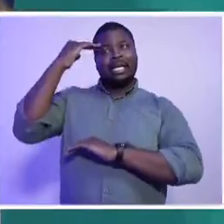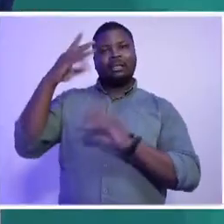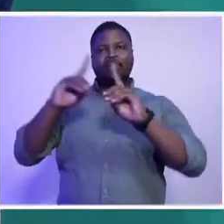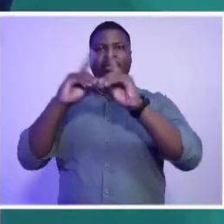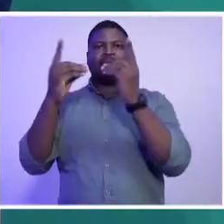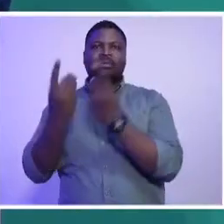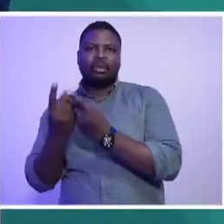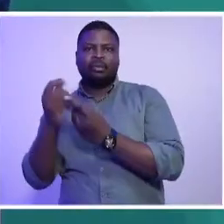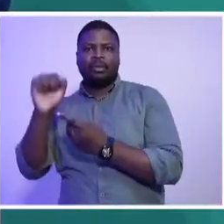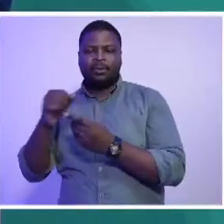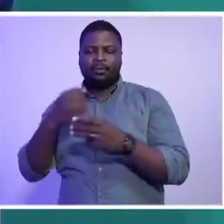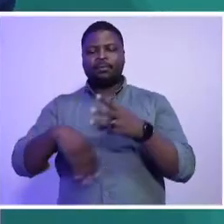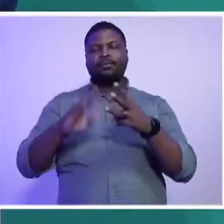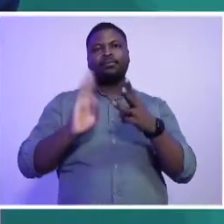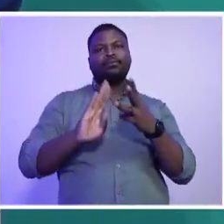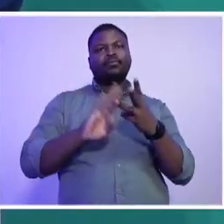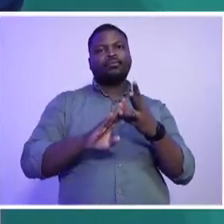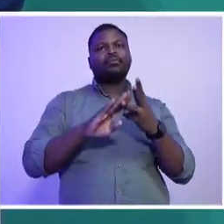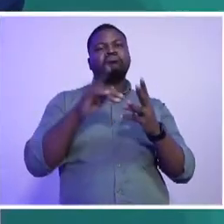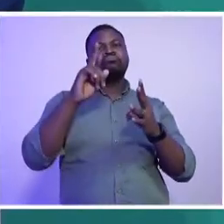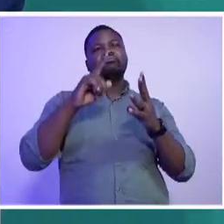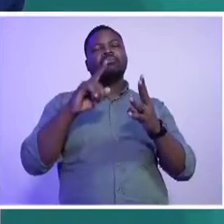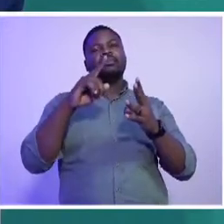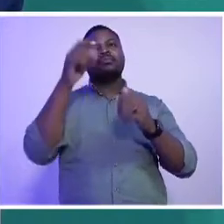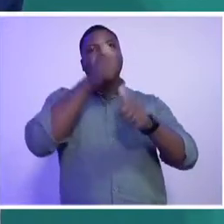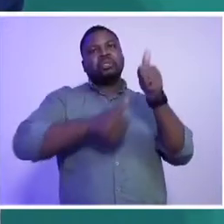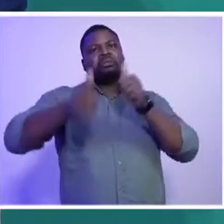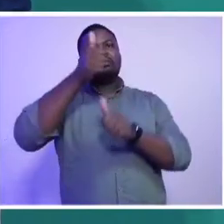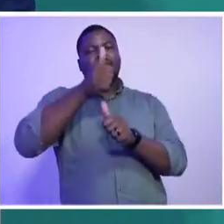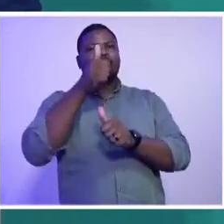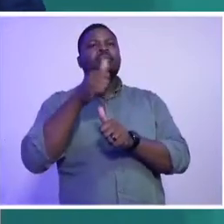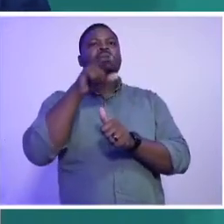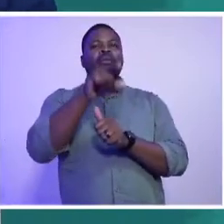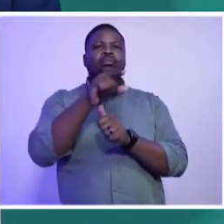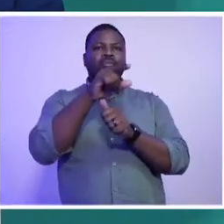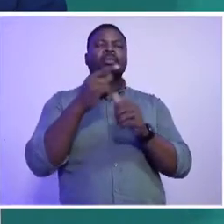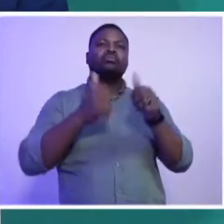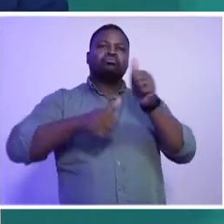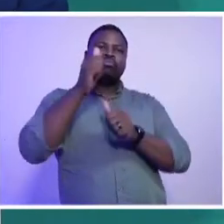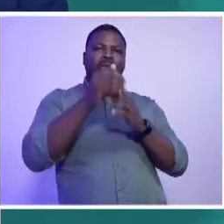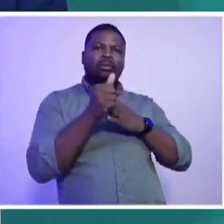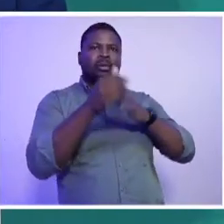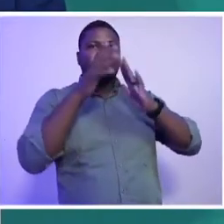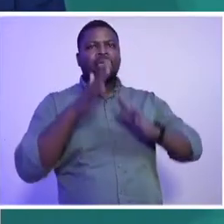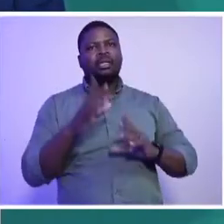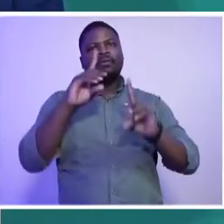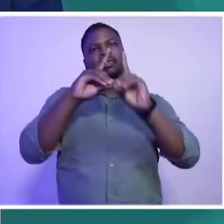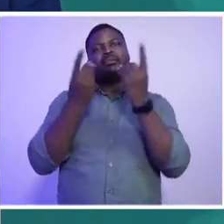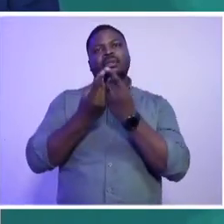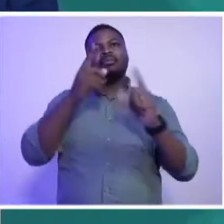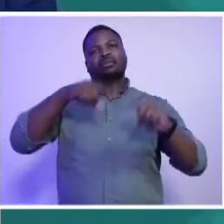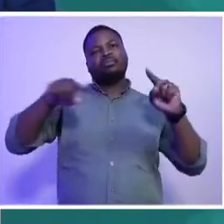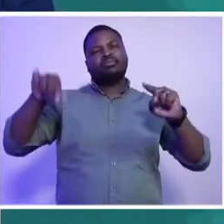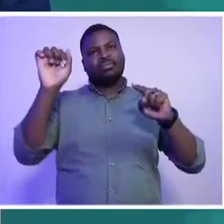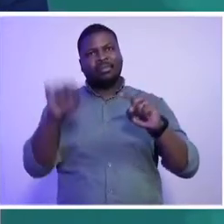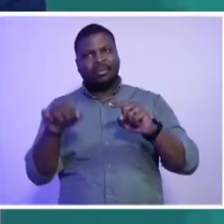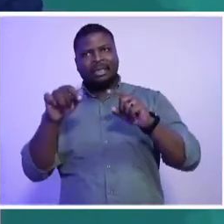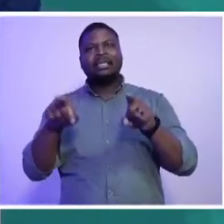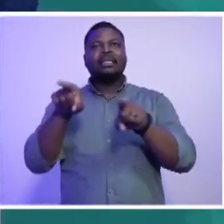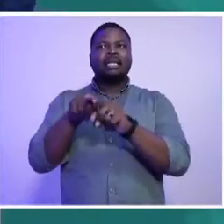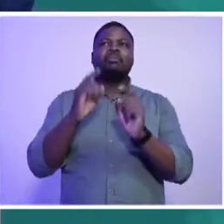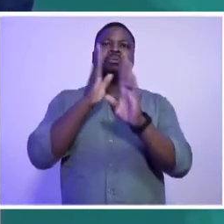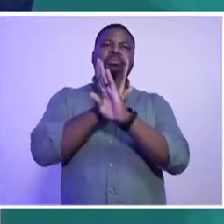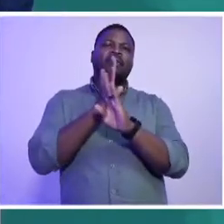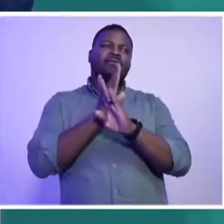senior leadership from the departments. We had heads of entities, and I'm not sure if some of them